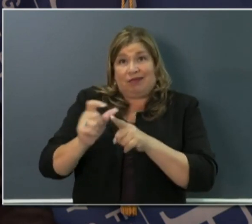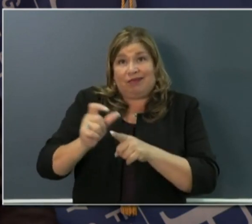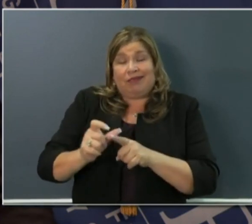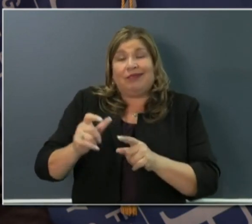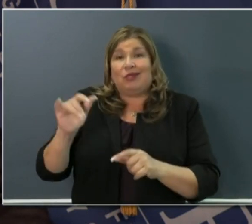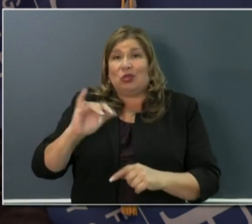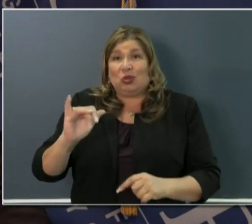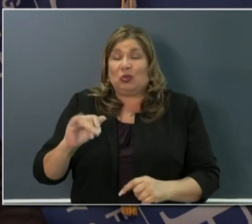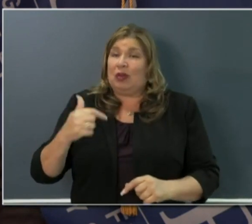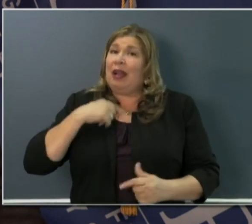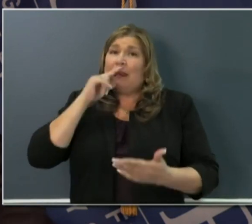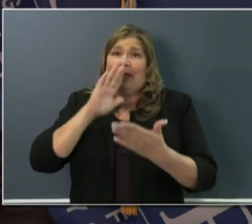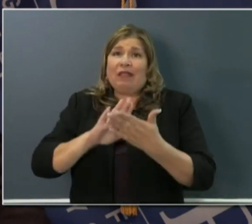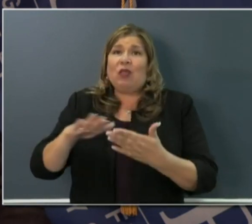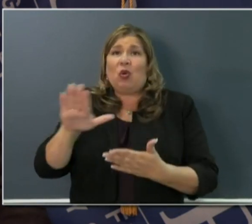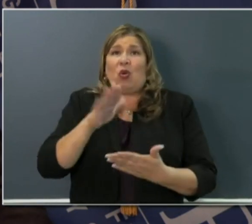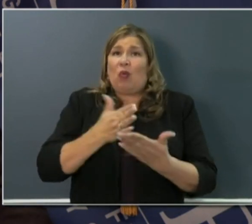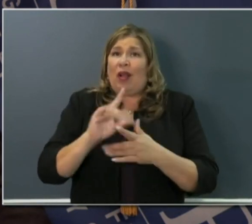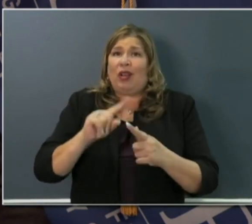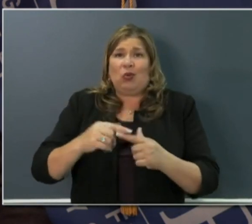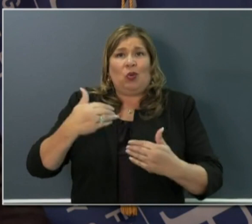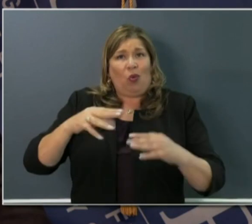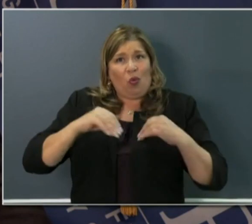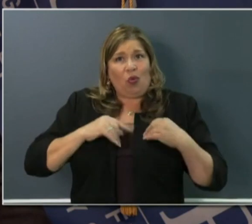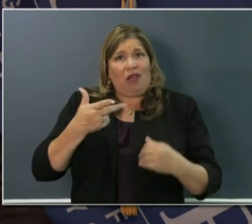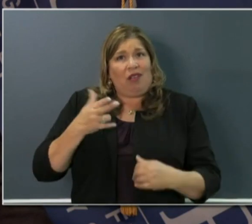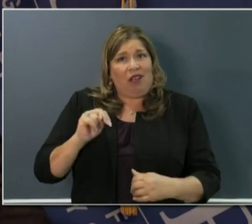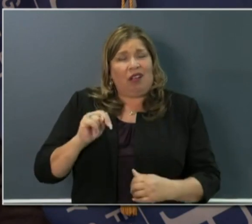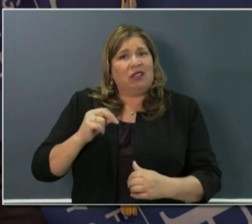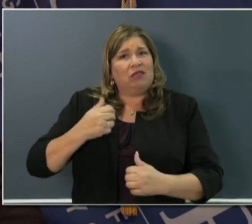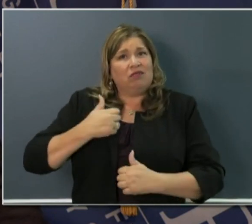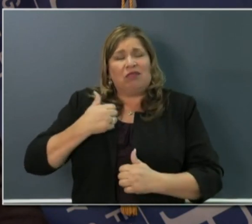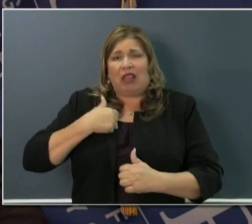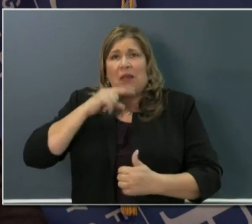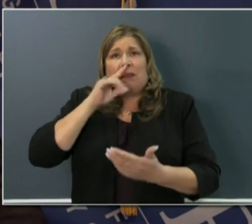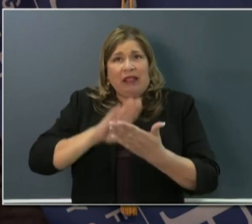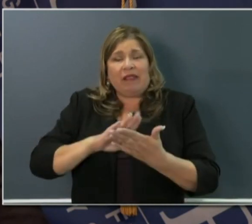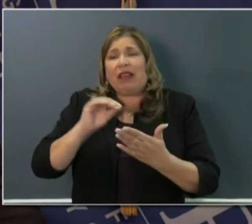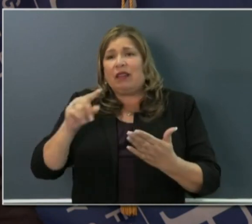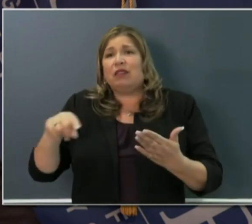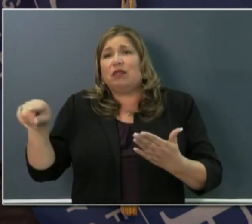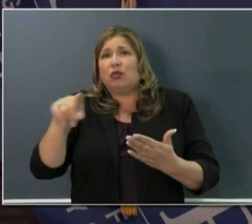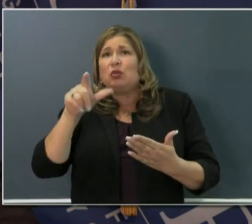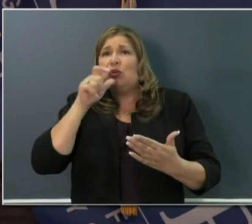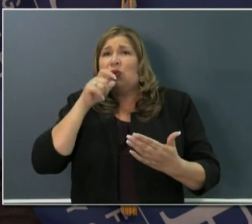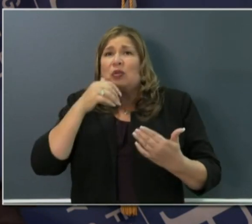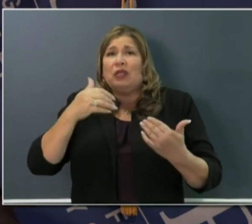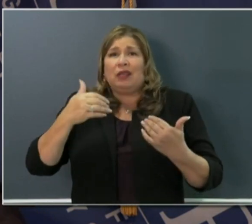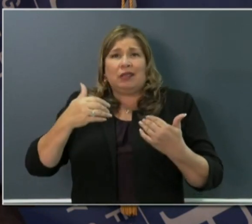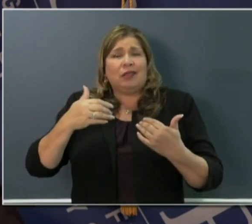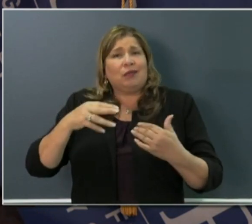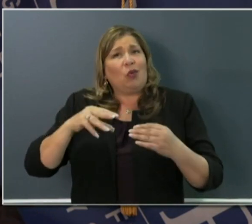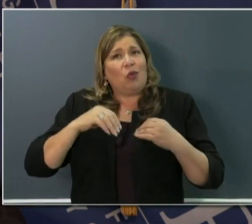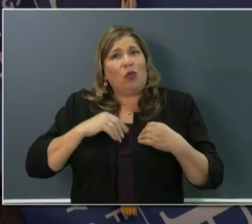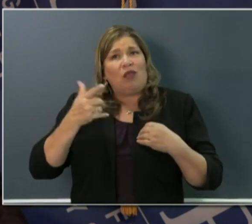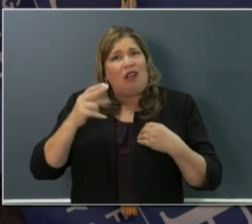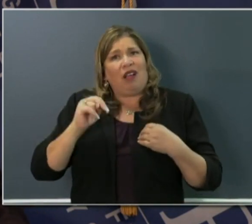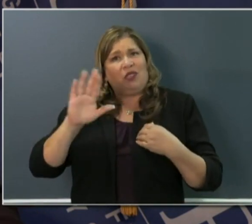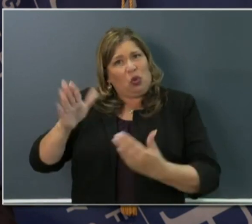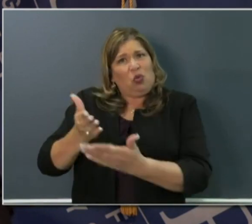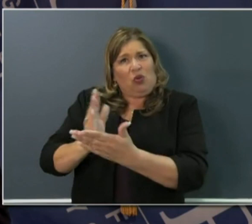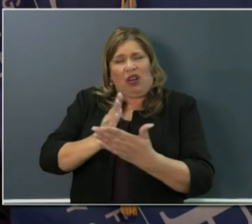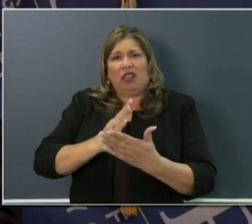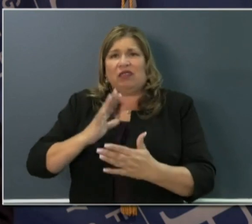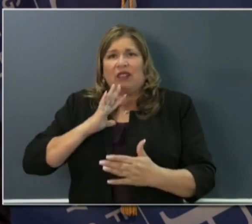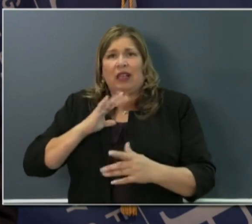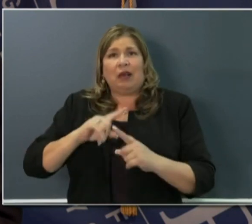arms, and I believe that people are exercising that right. But I'll defer to the sheriff in this instance,